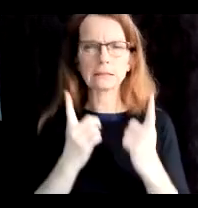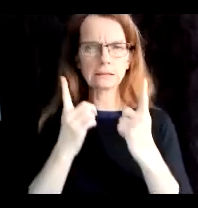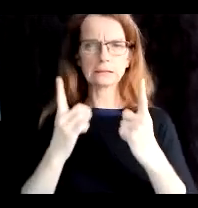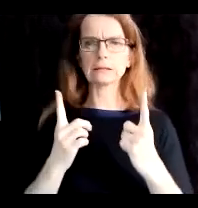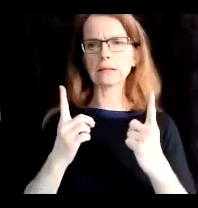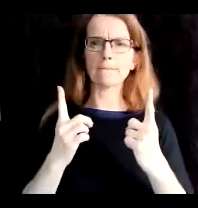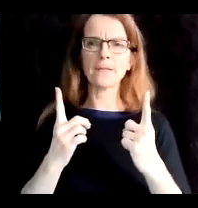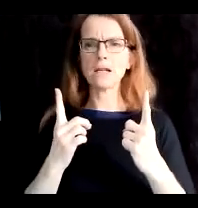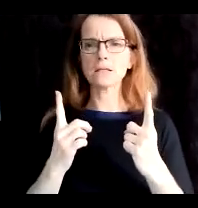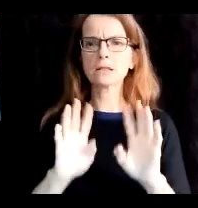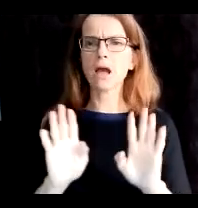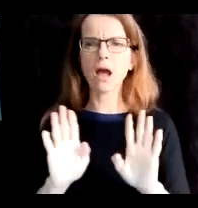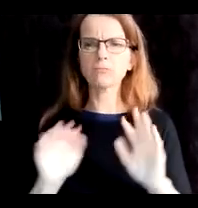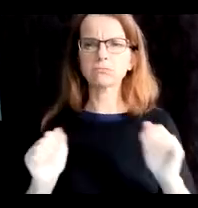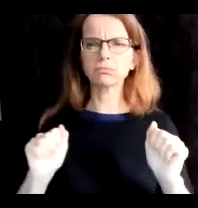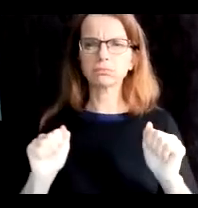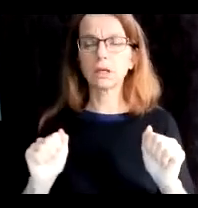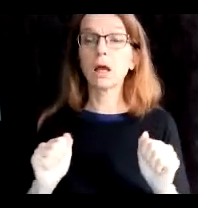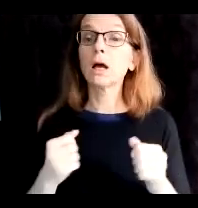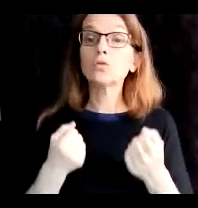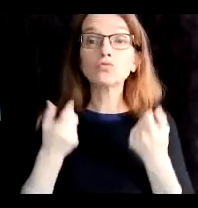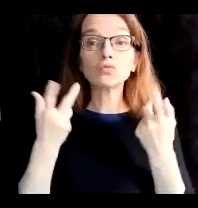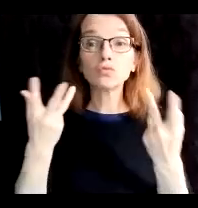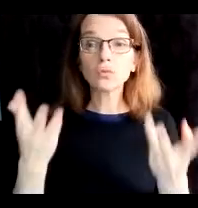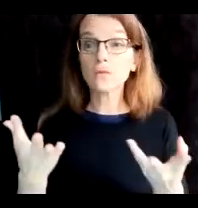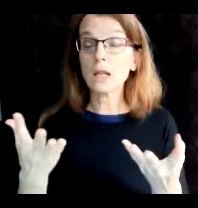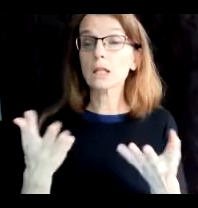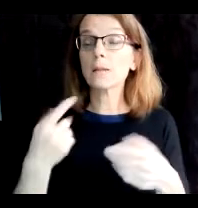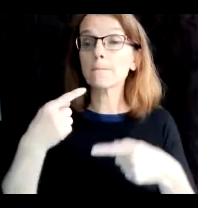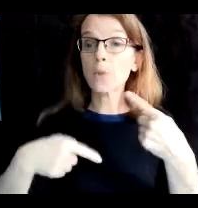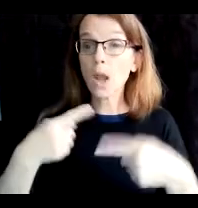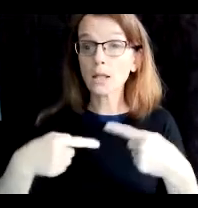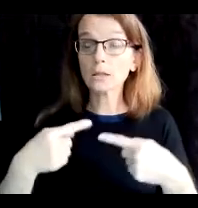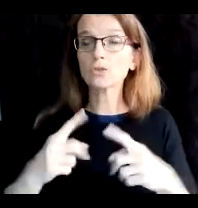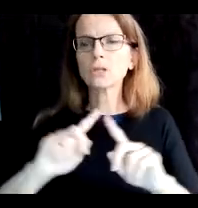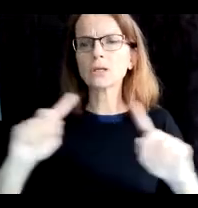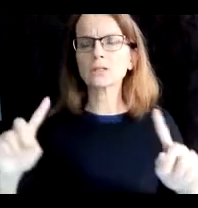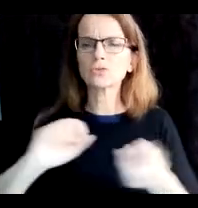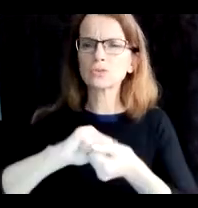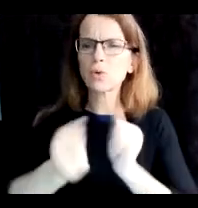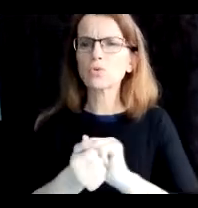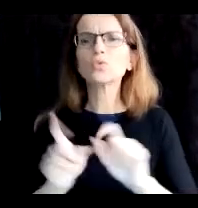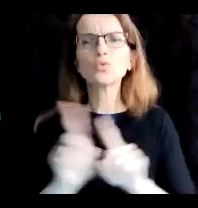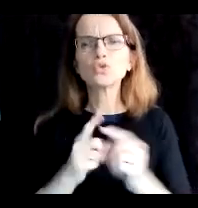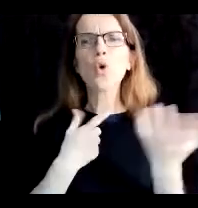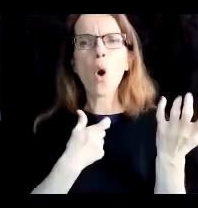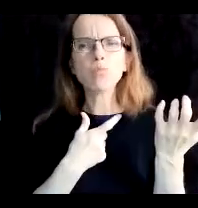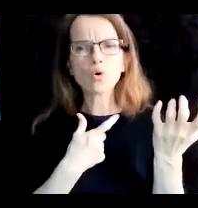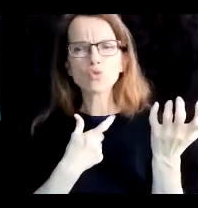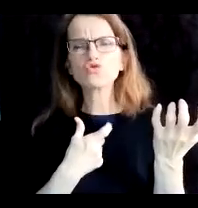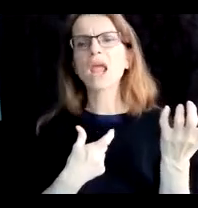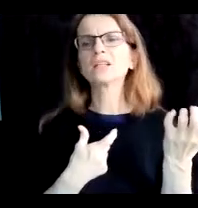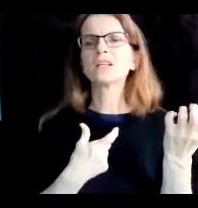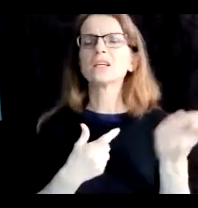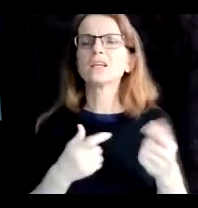course, citizenship does express the diversity, the understanding of citizenship, and it's a kind of a mixture of